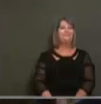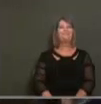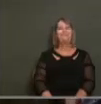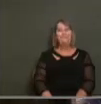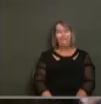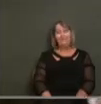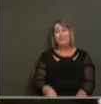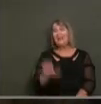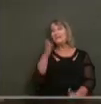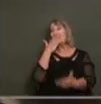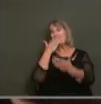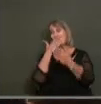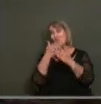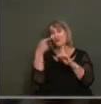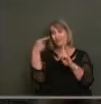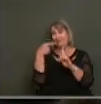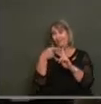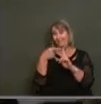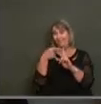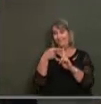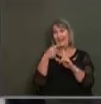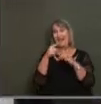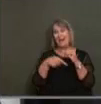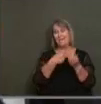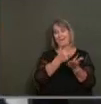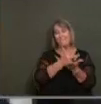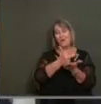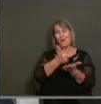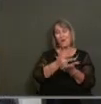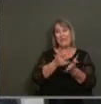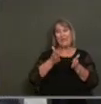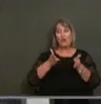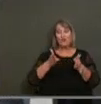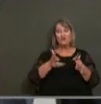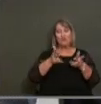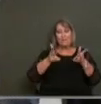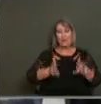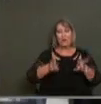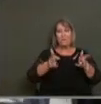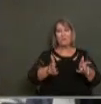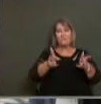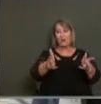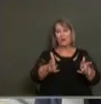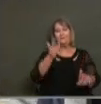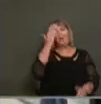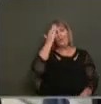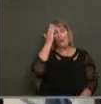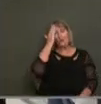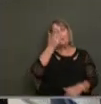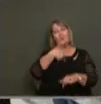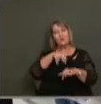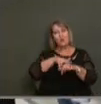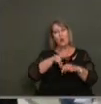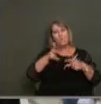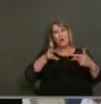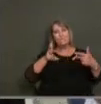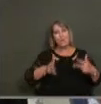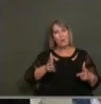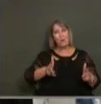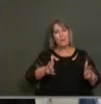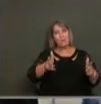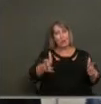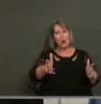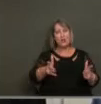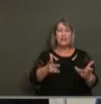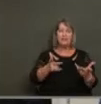All right, so a good question related to parking in the street. So we all probably know that normal parking on the streets, on public streets, unless